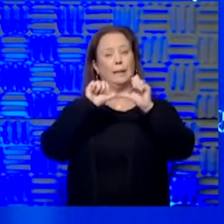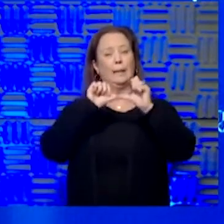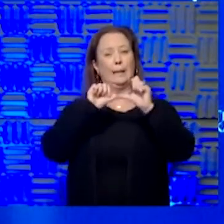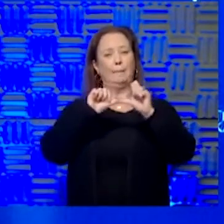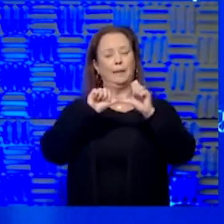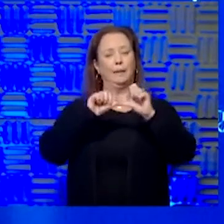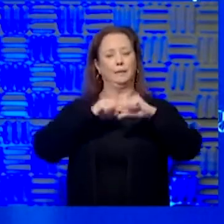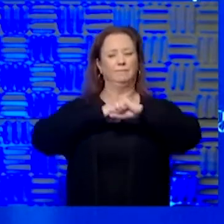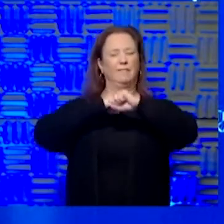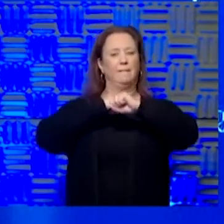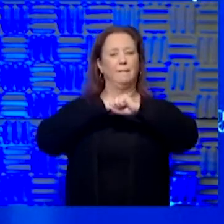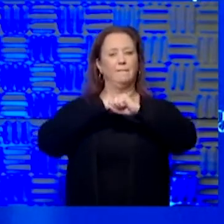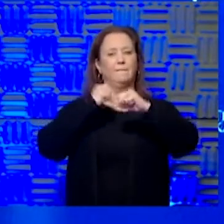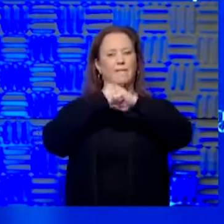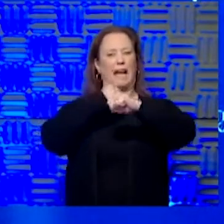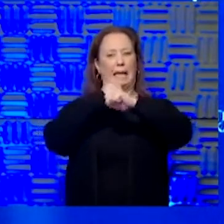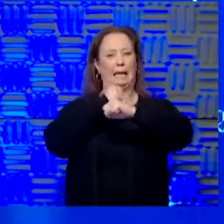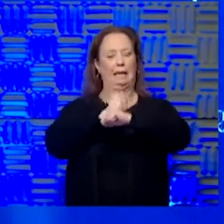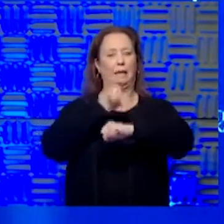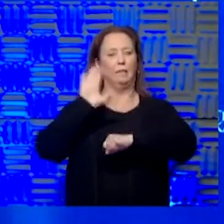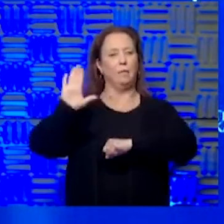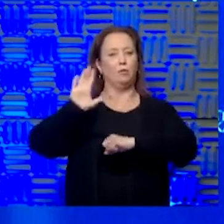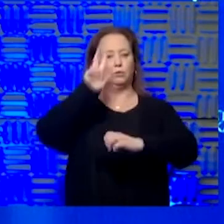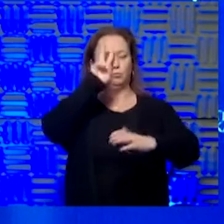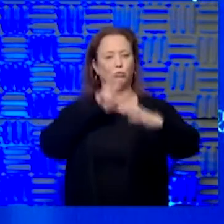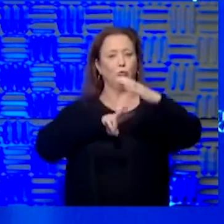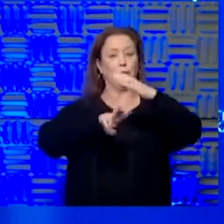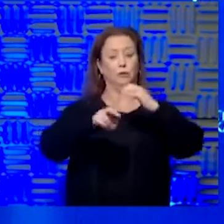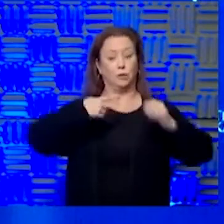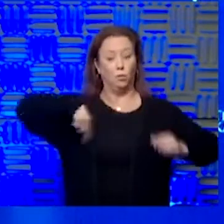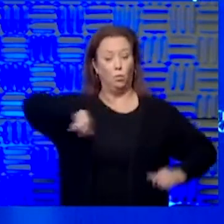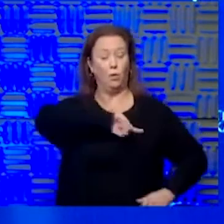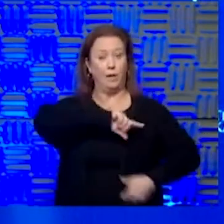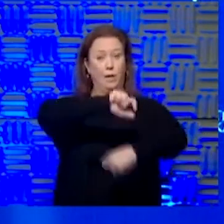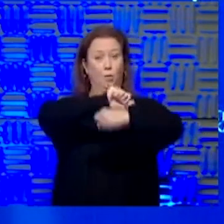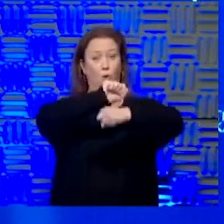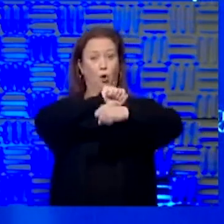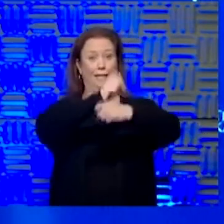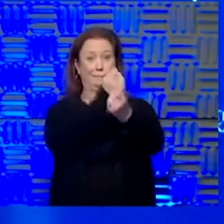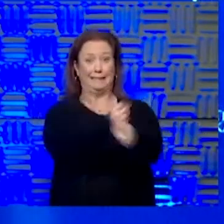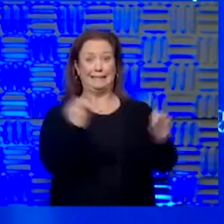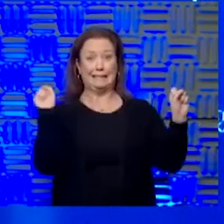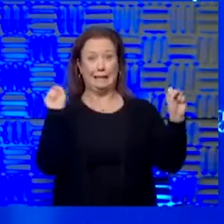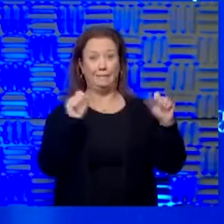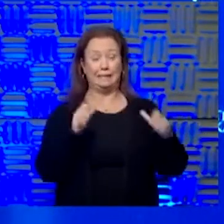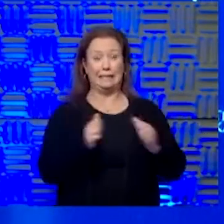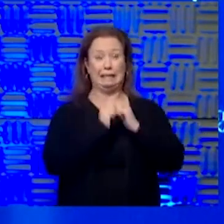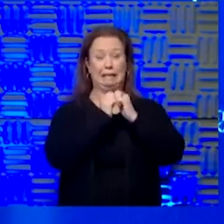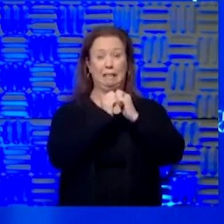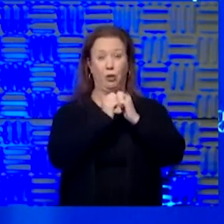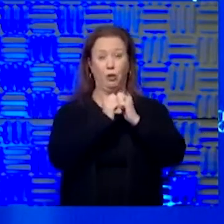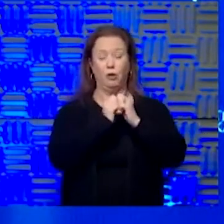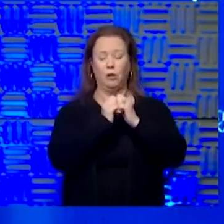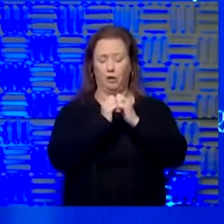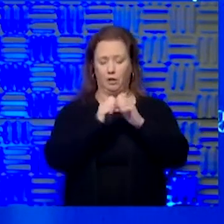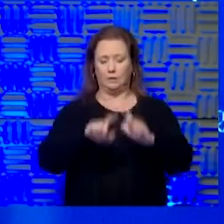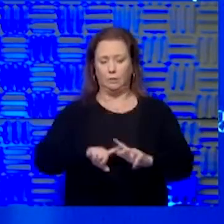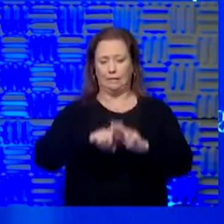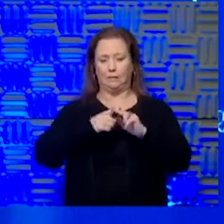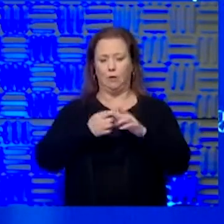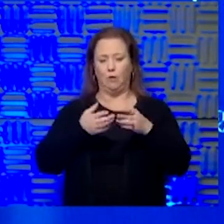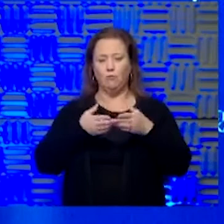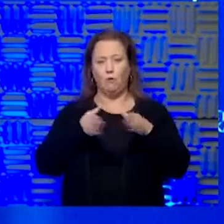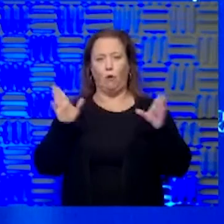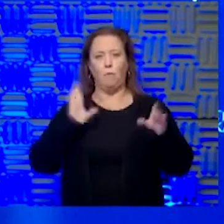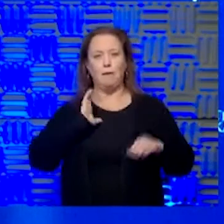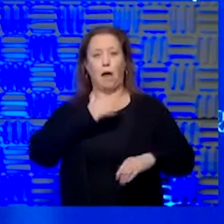bit defiant around those projections and saying that if we work to stay safe, even as we start to reopen